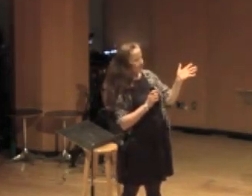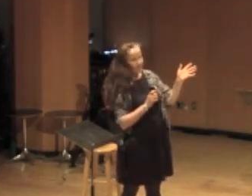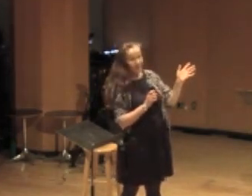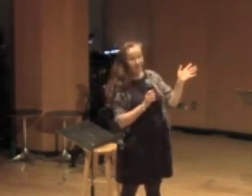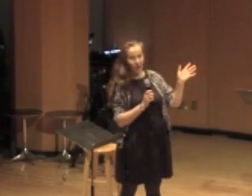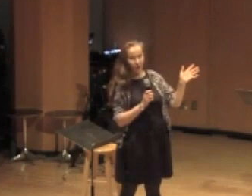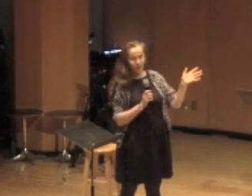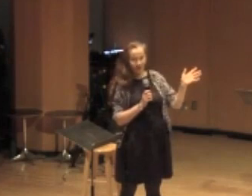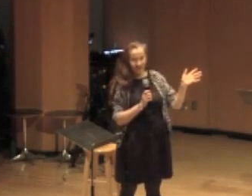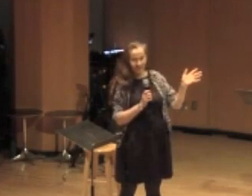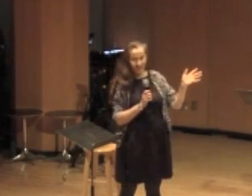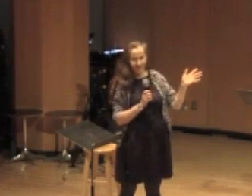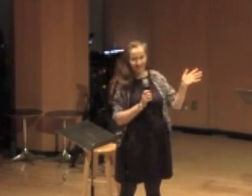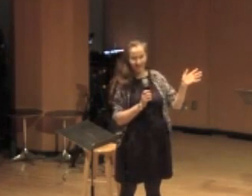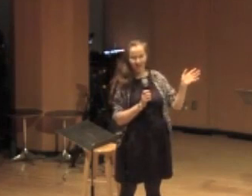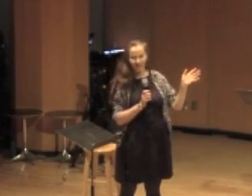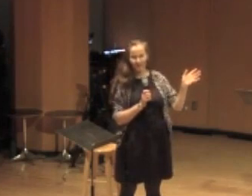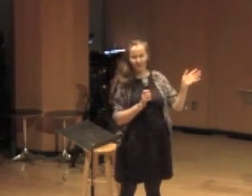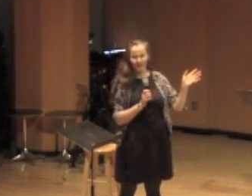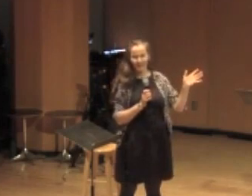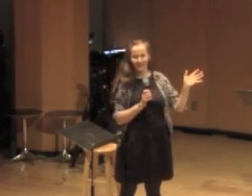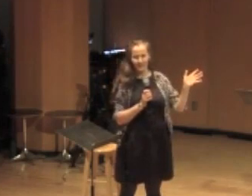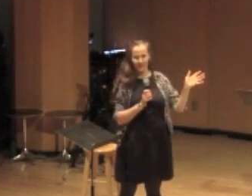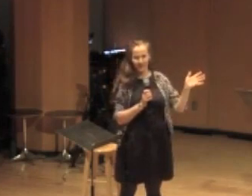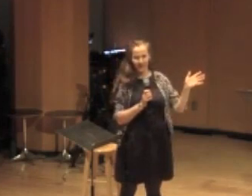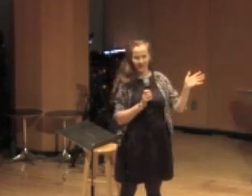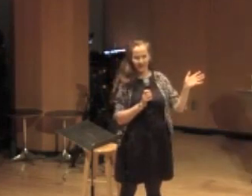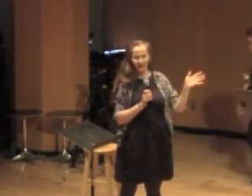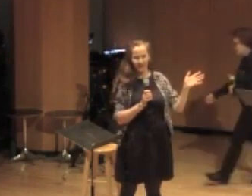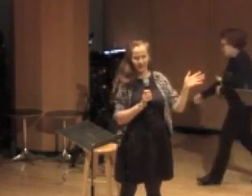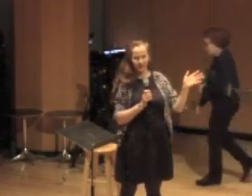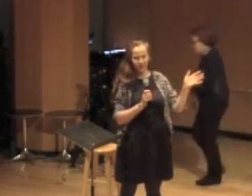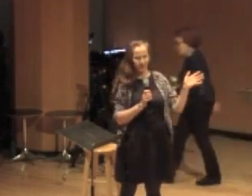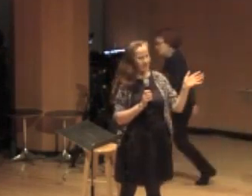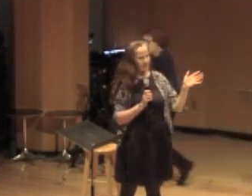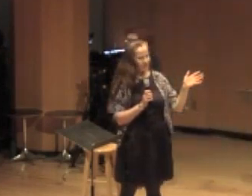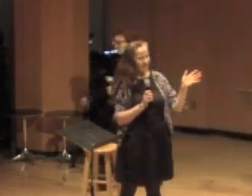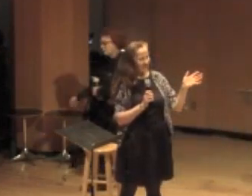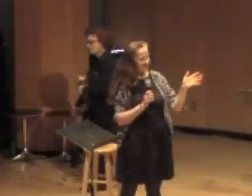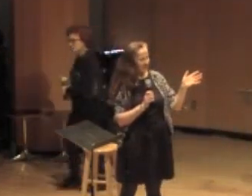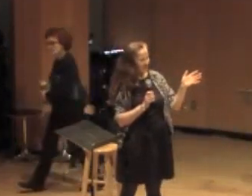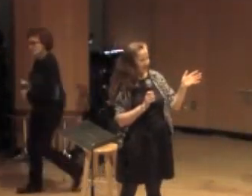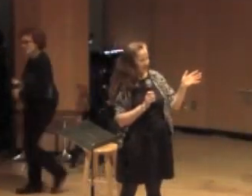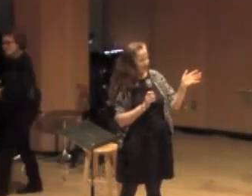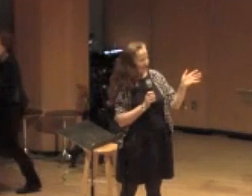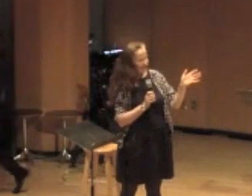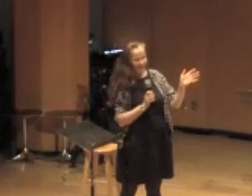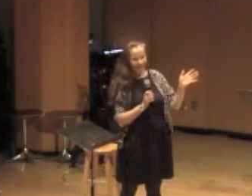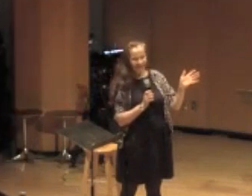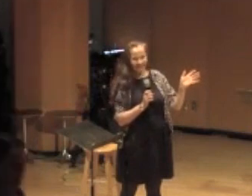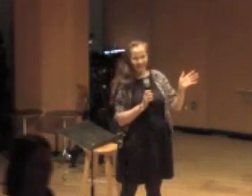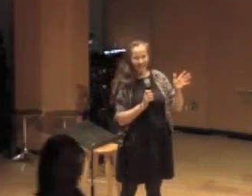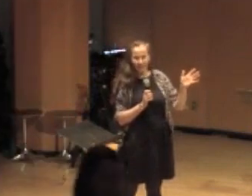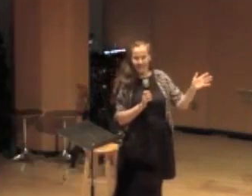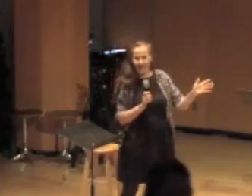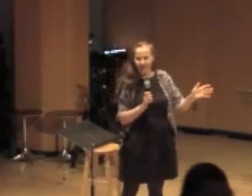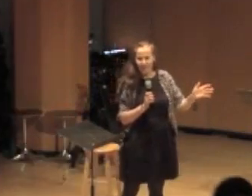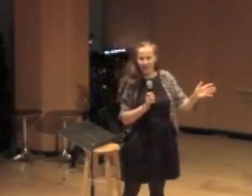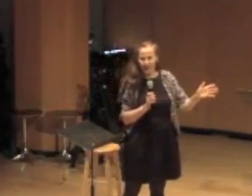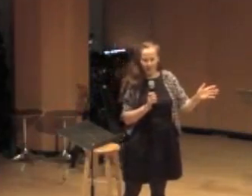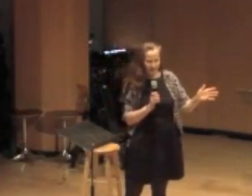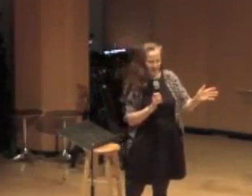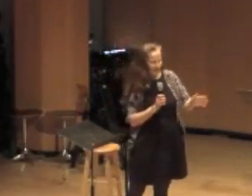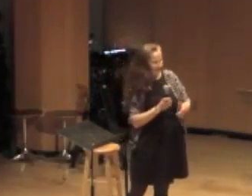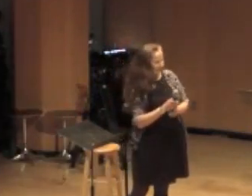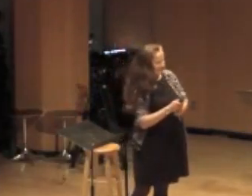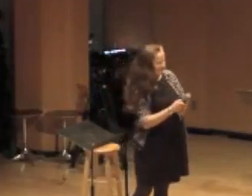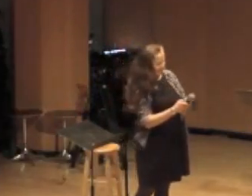corner will be open for those who would like the experience of reading some Yun fosil with uh so that will now